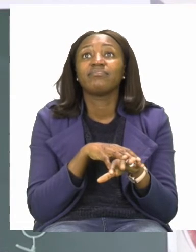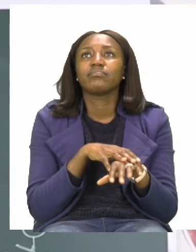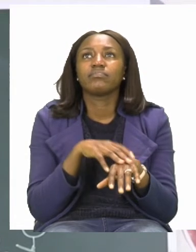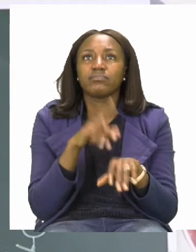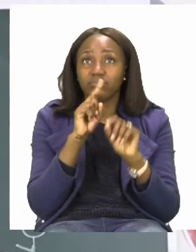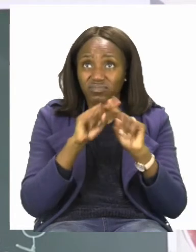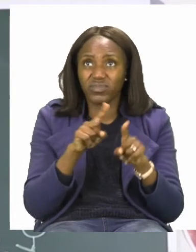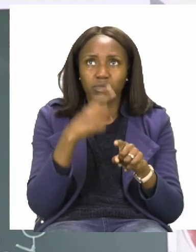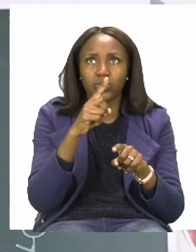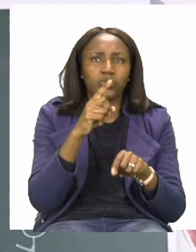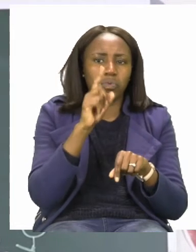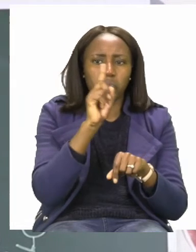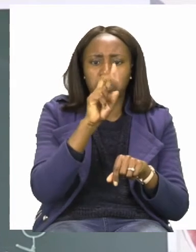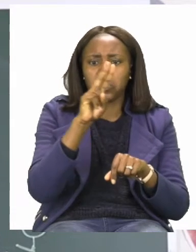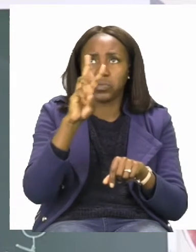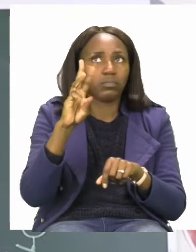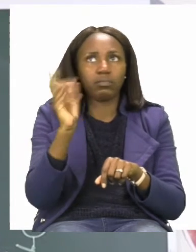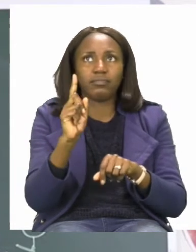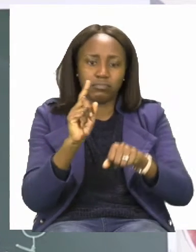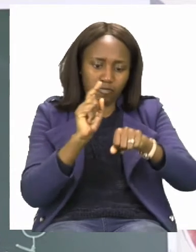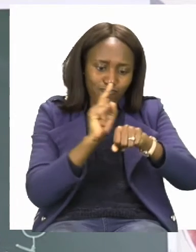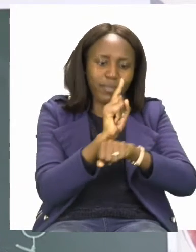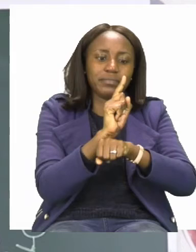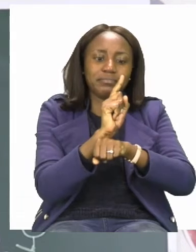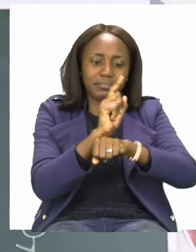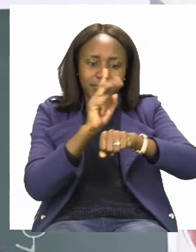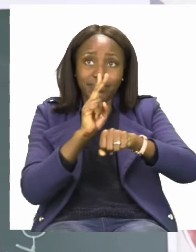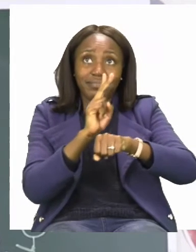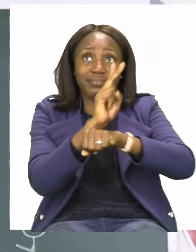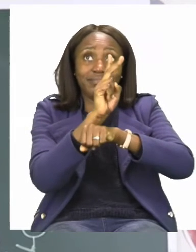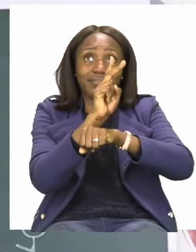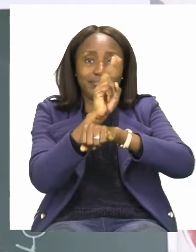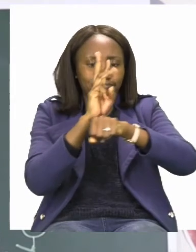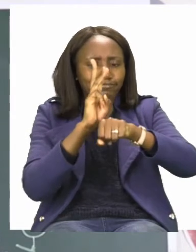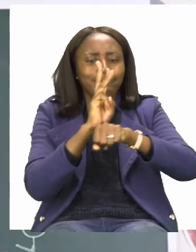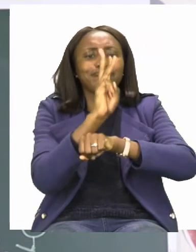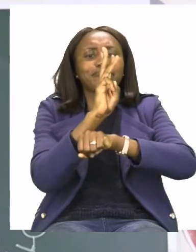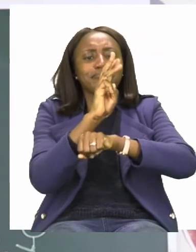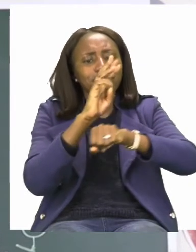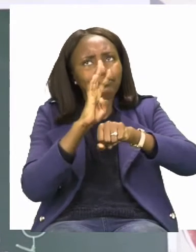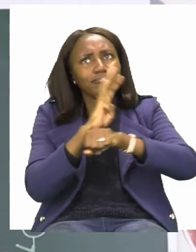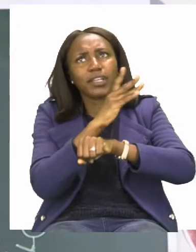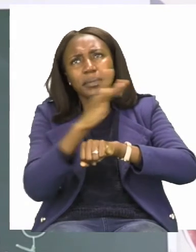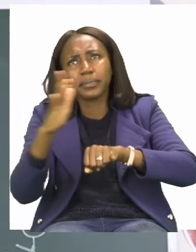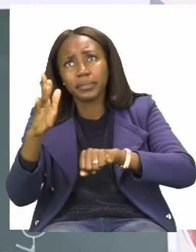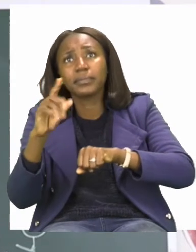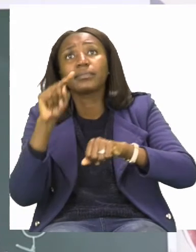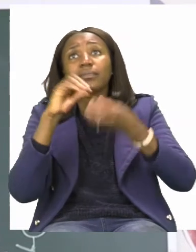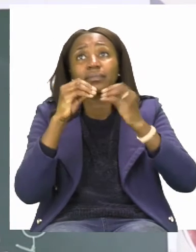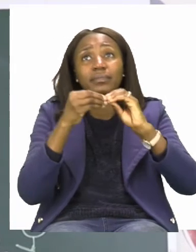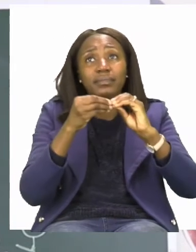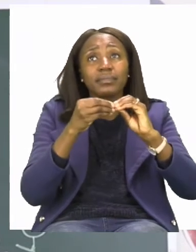2, 3. We have first, second, third, all the way up to the